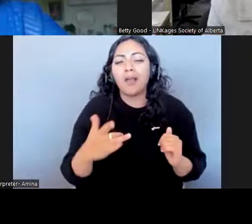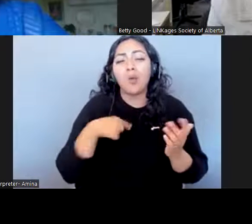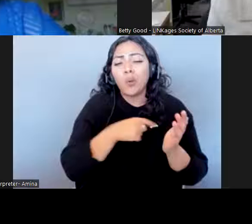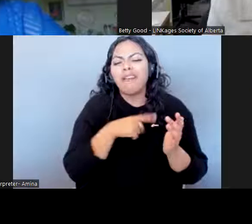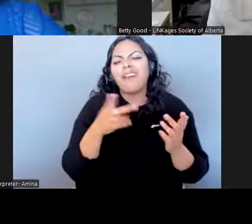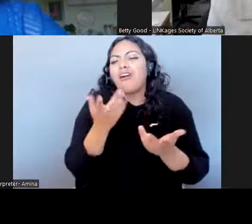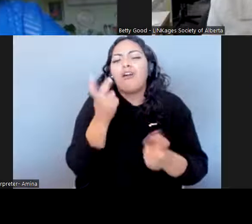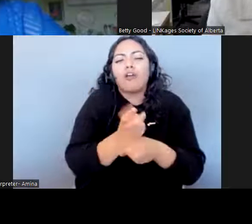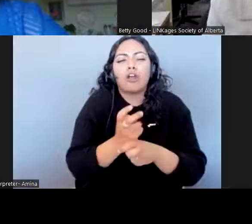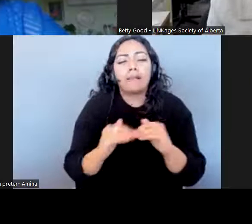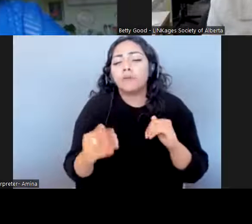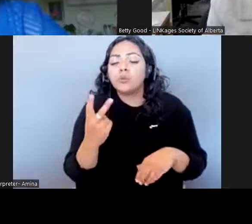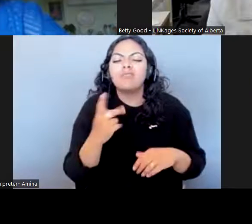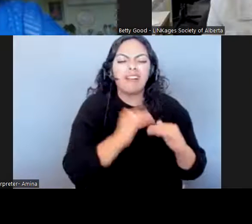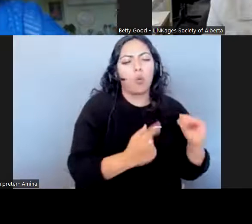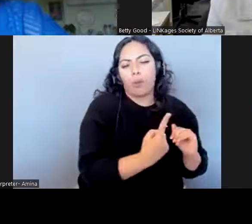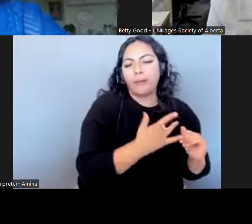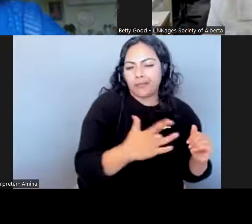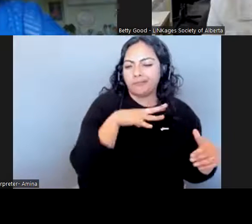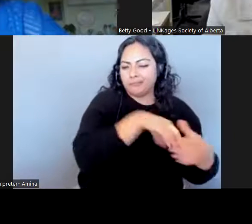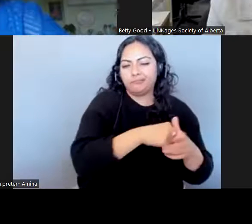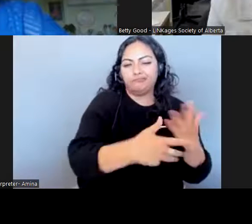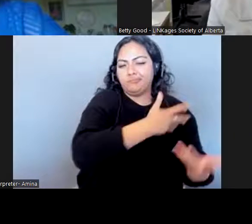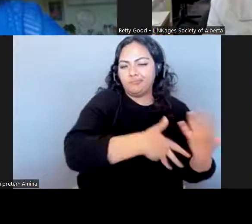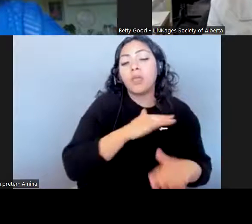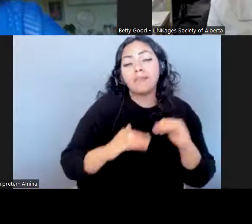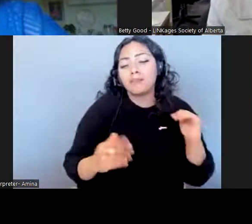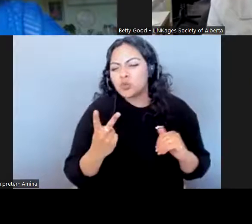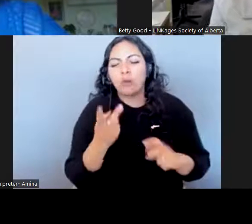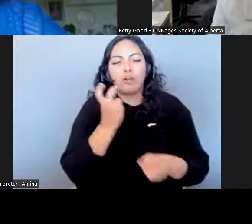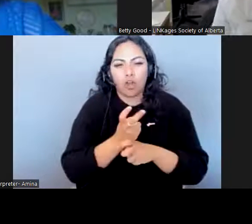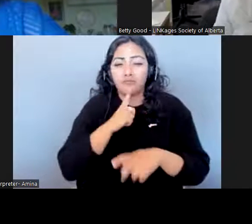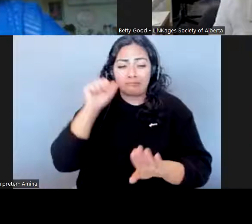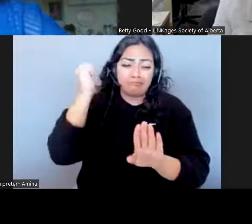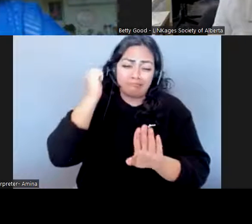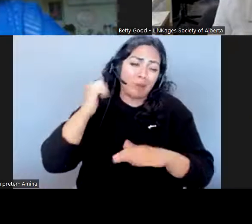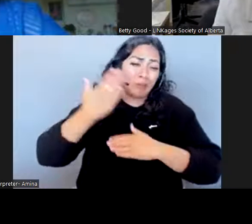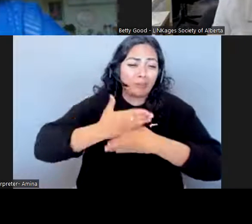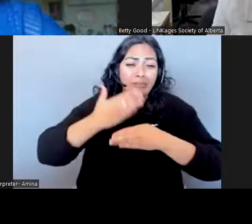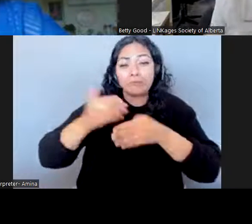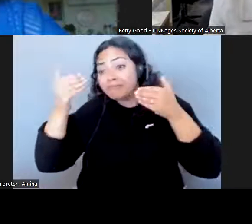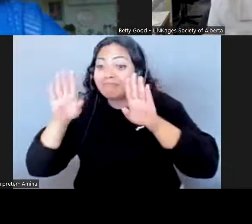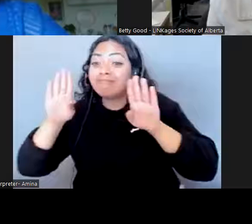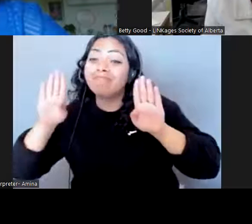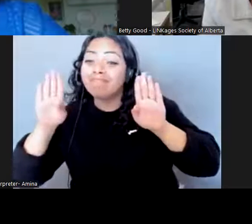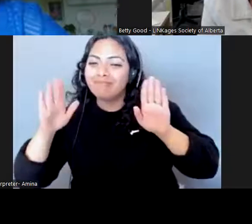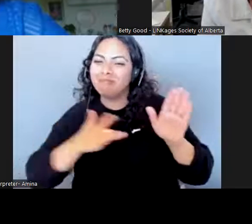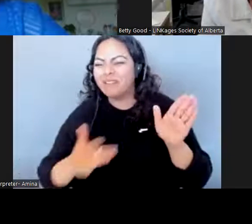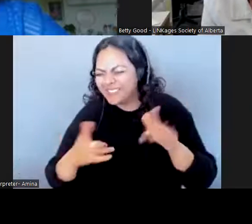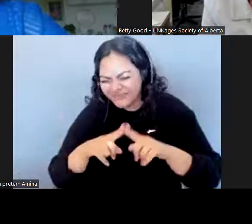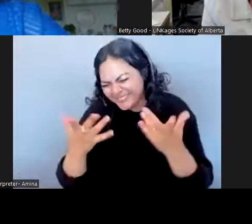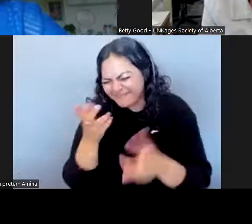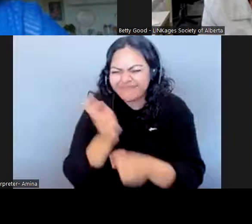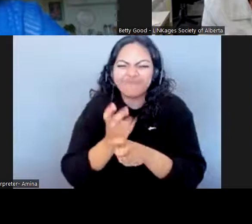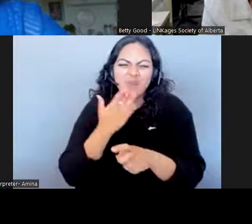though. But that's pretty cool and pretty popular. The other one I can think is we put quite an Acadian